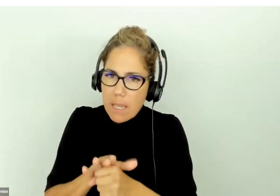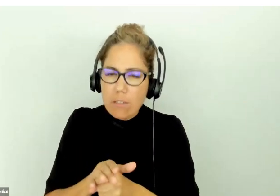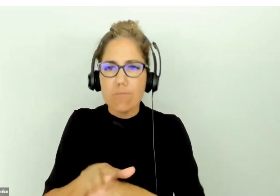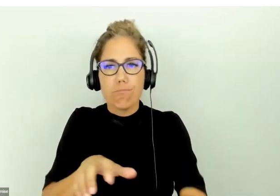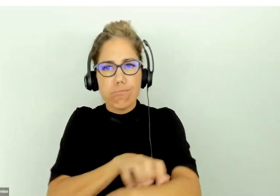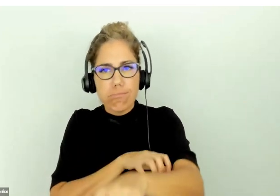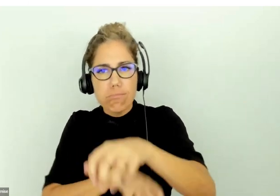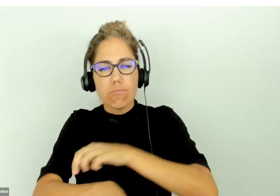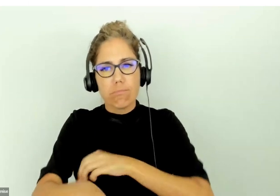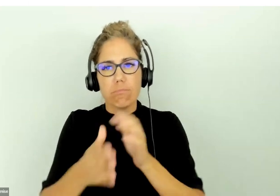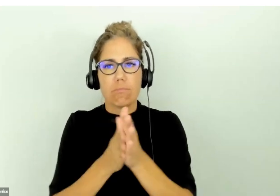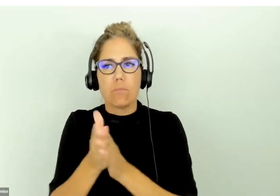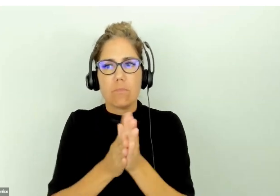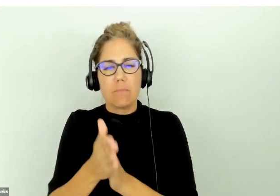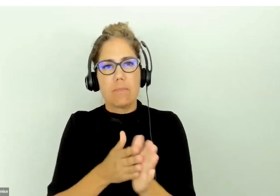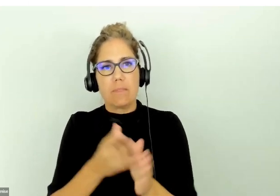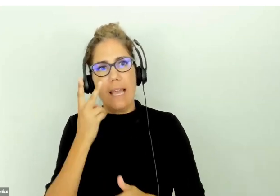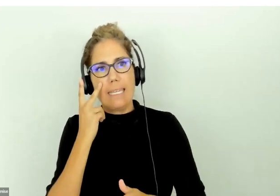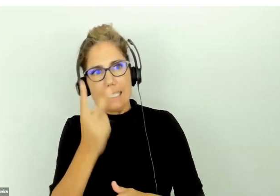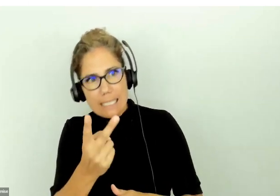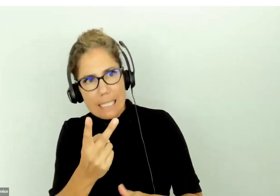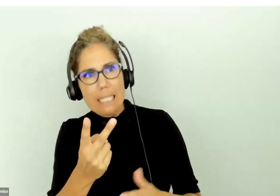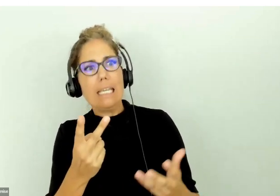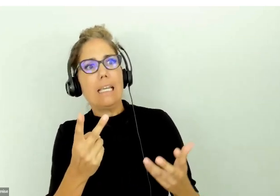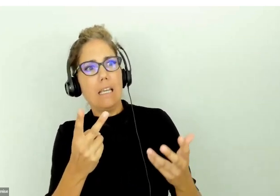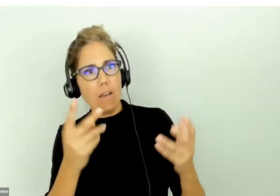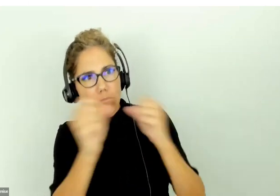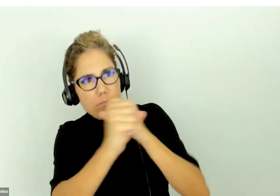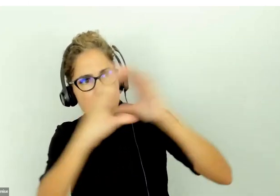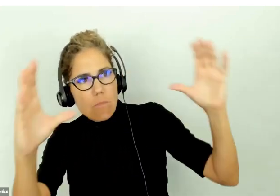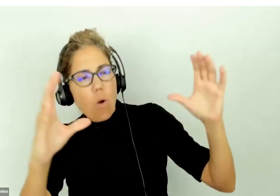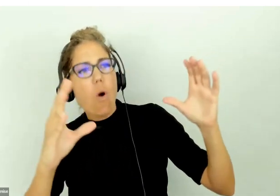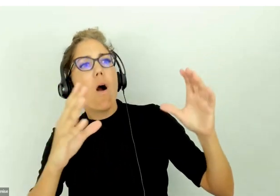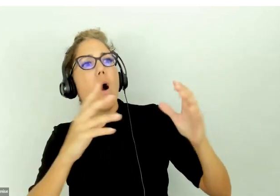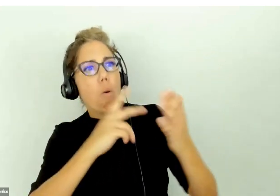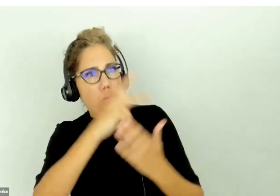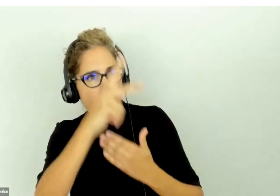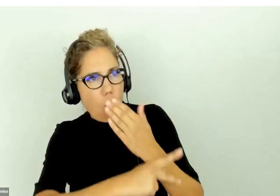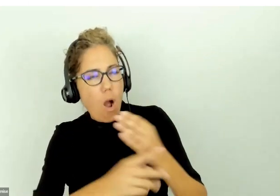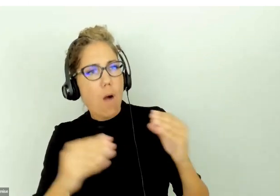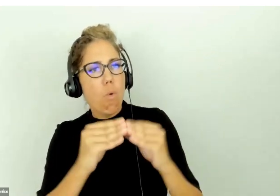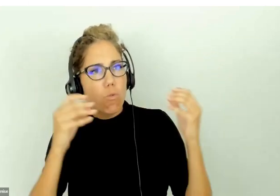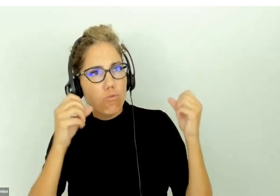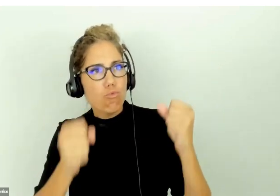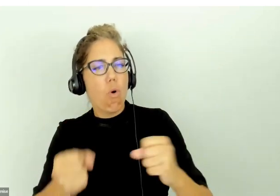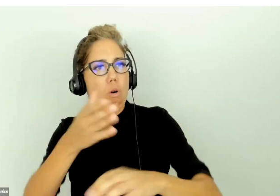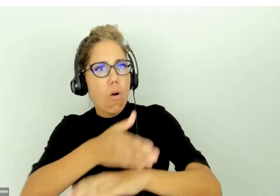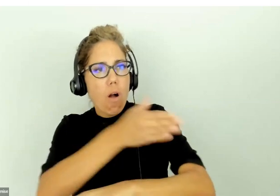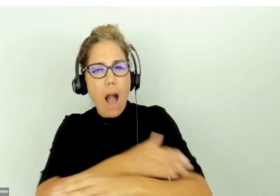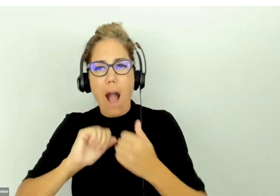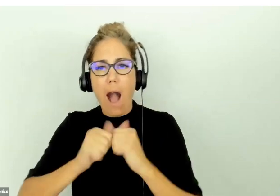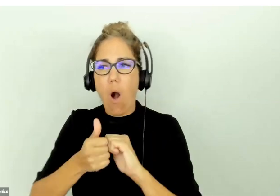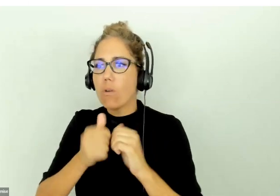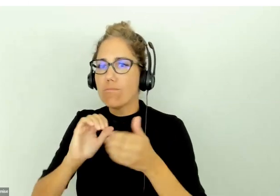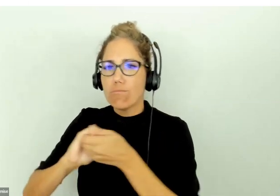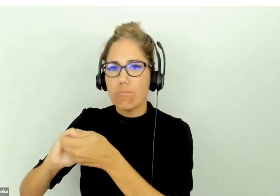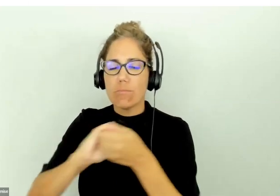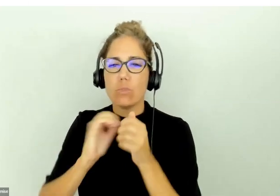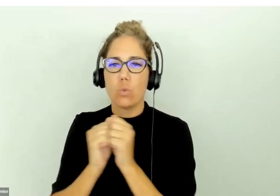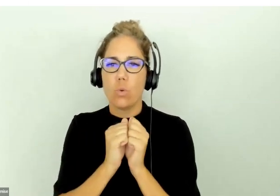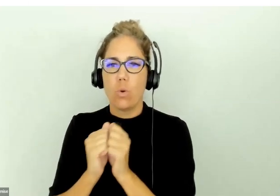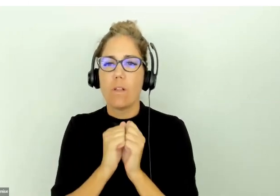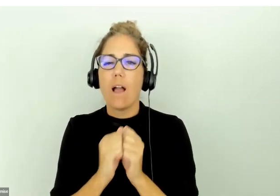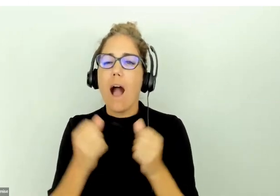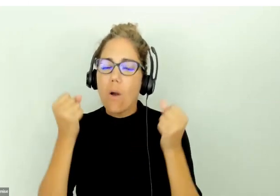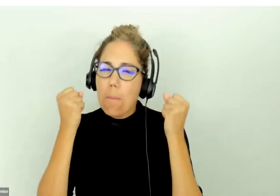They see where our programs are stronger when we work together. And so I want to call out not just my